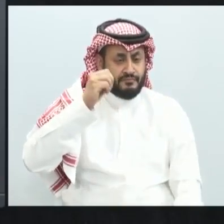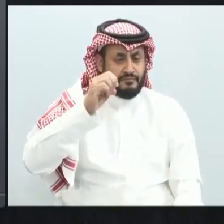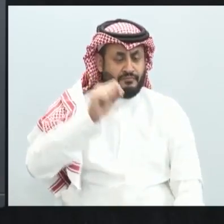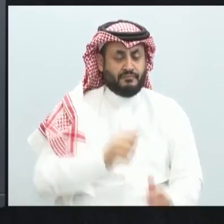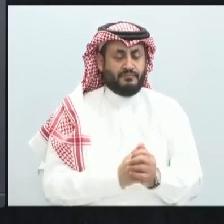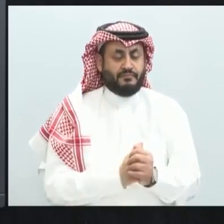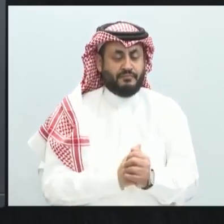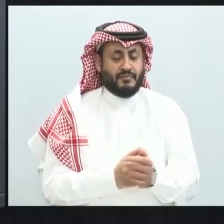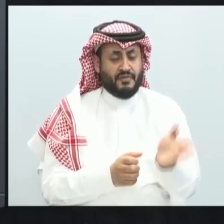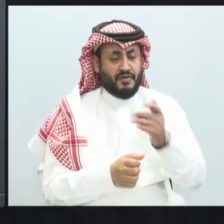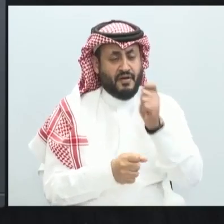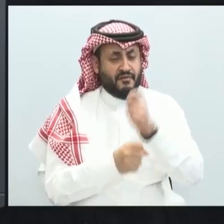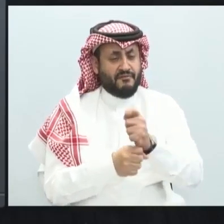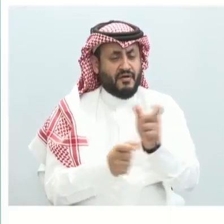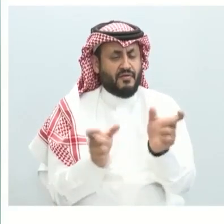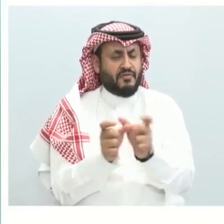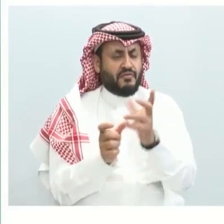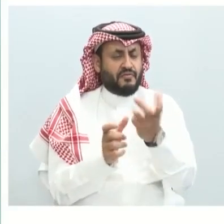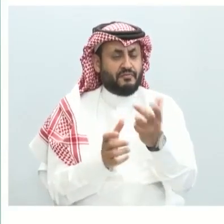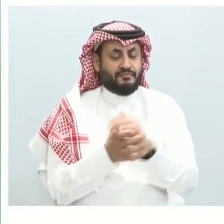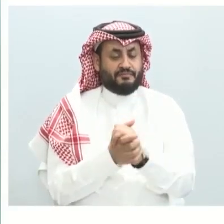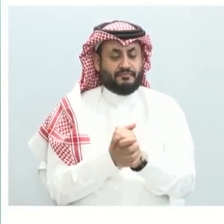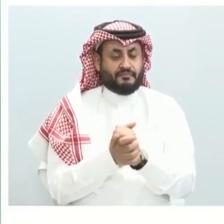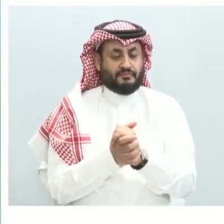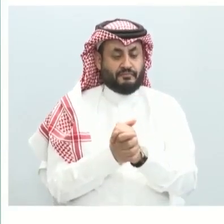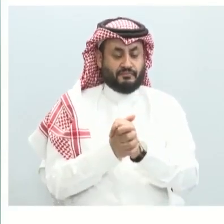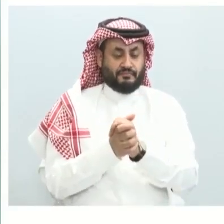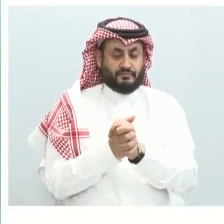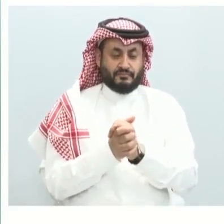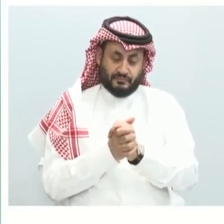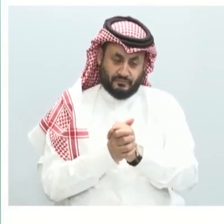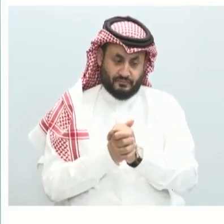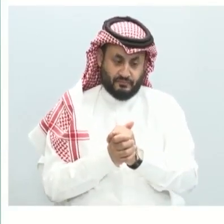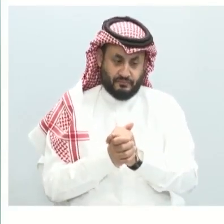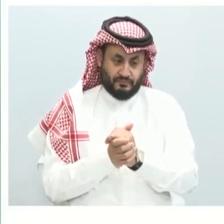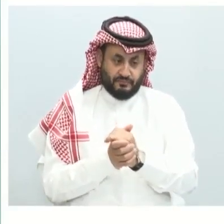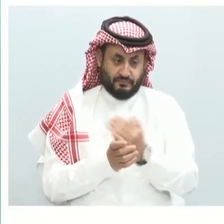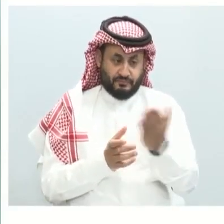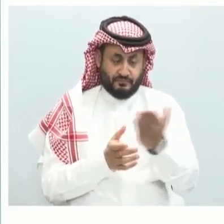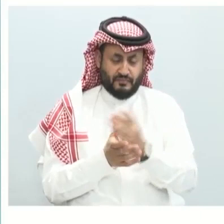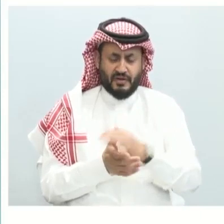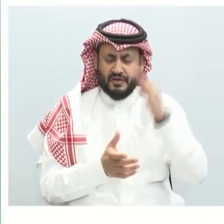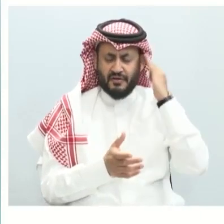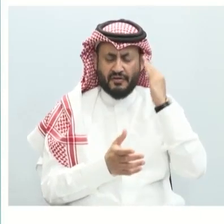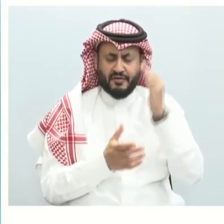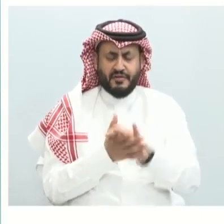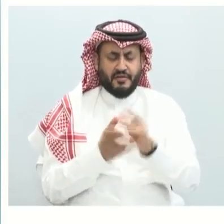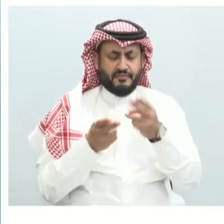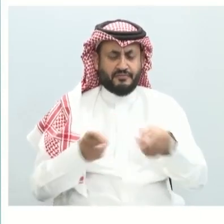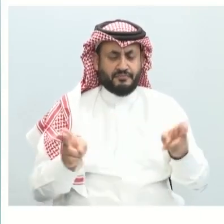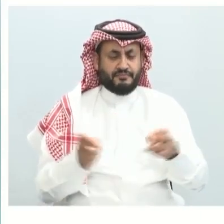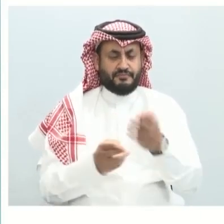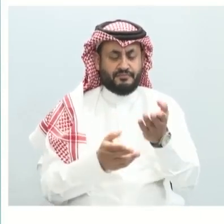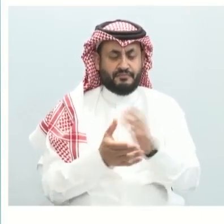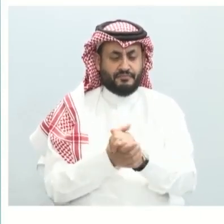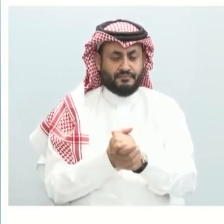follows going to, and we added to it. So here, grammar in action, listen and chant, going to